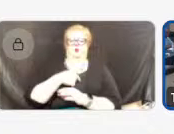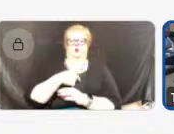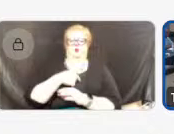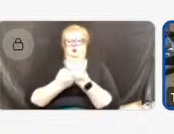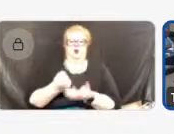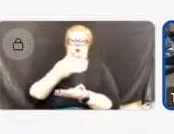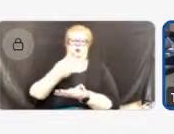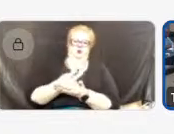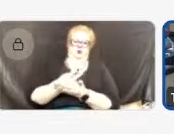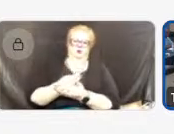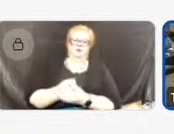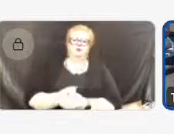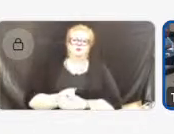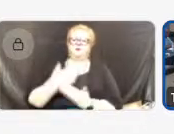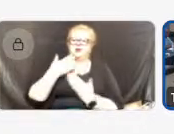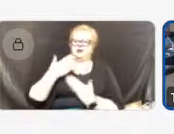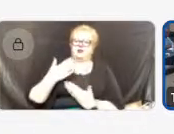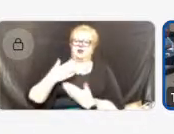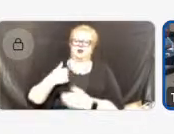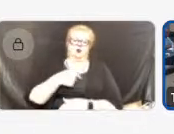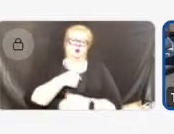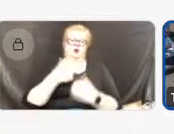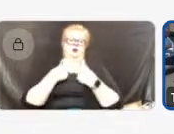We just have one card against.